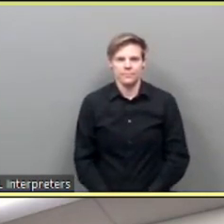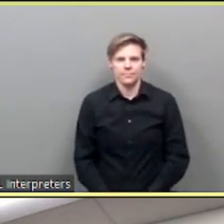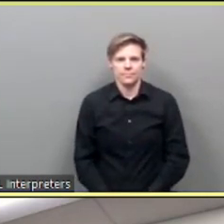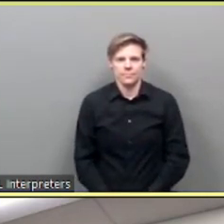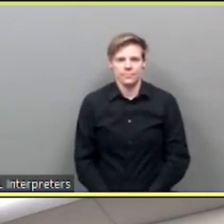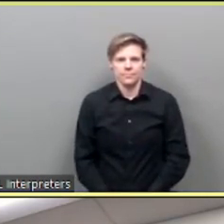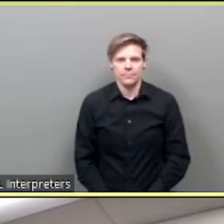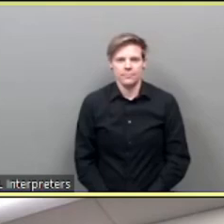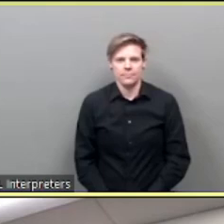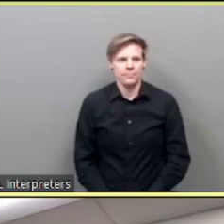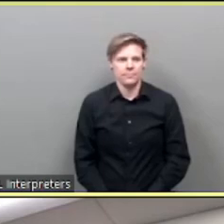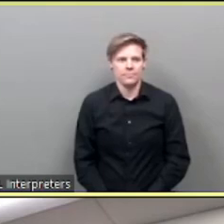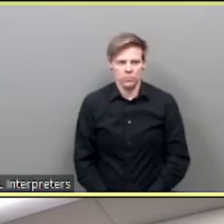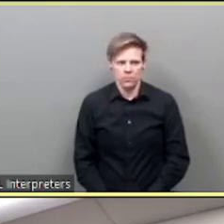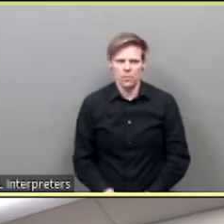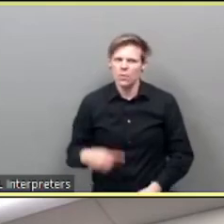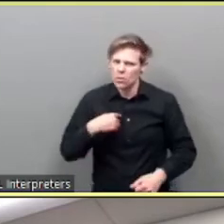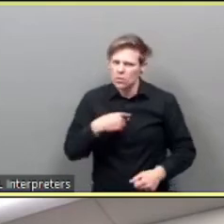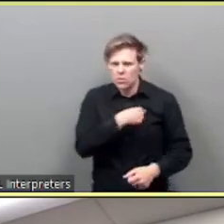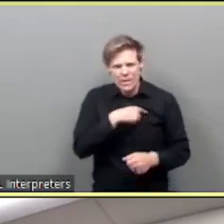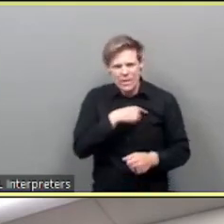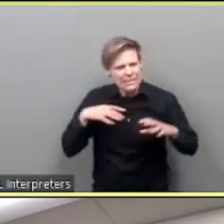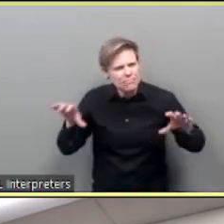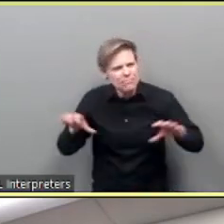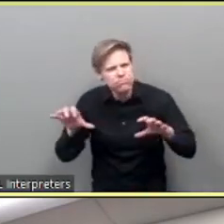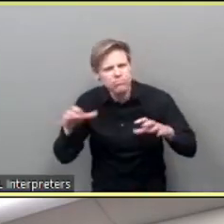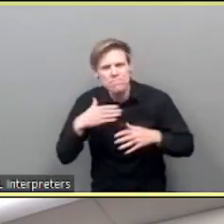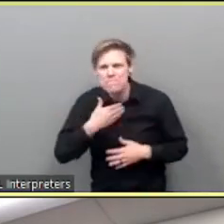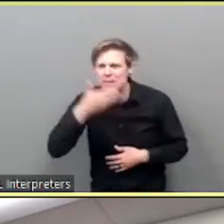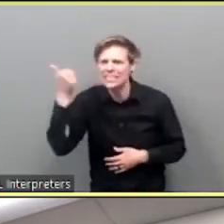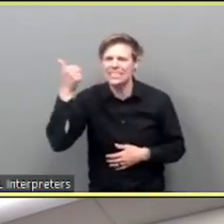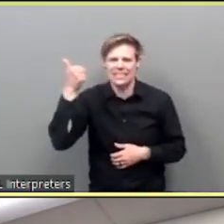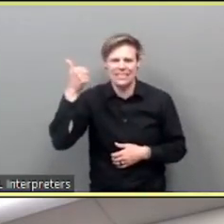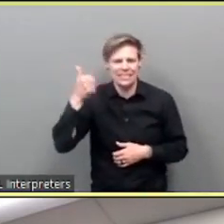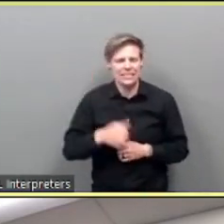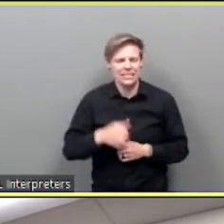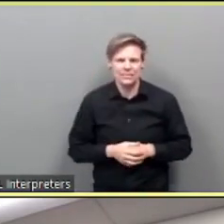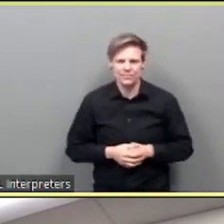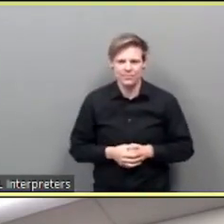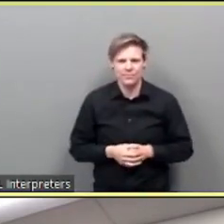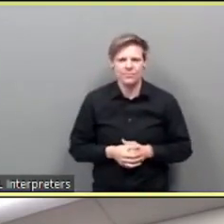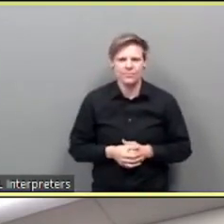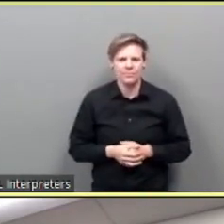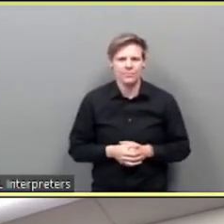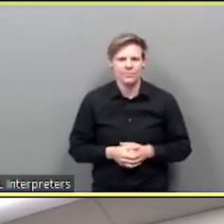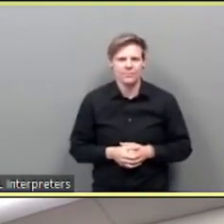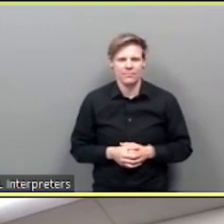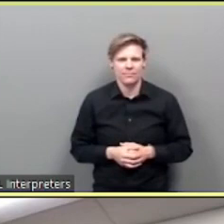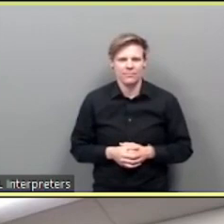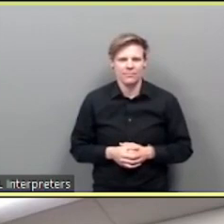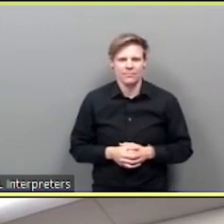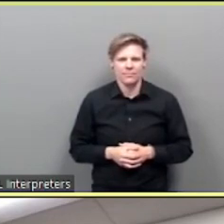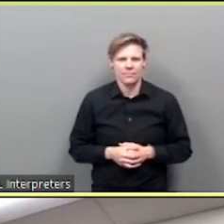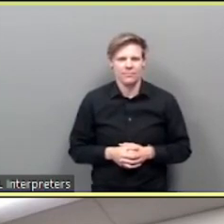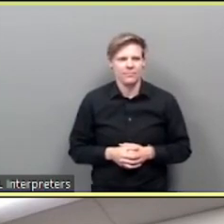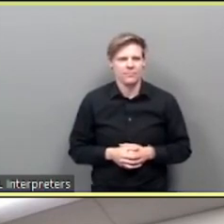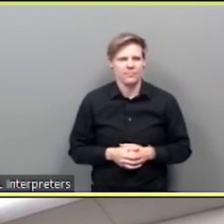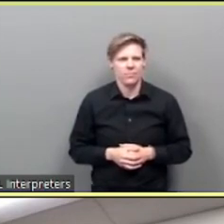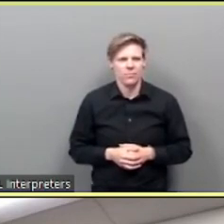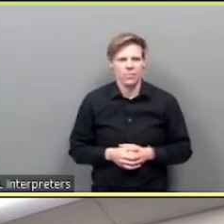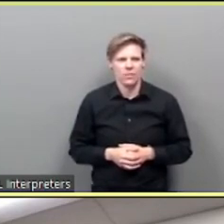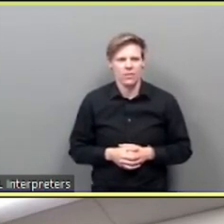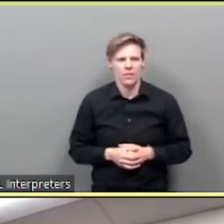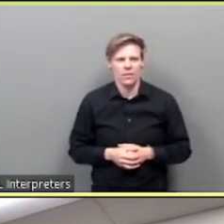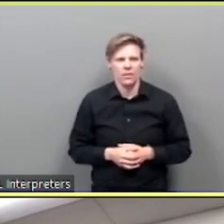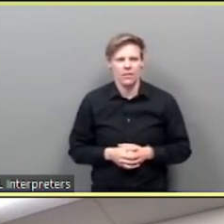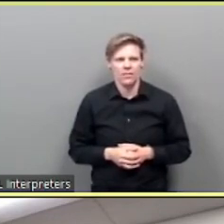We're doing the best we can. We are placing him on a rotopro bed. This will